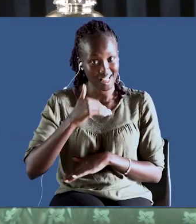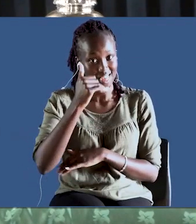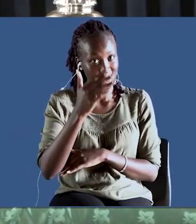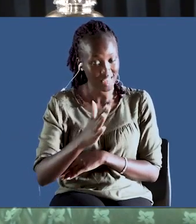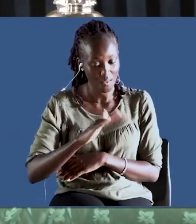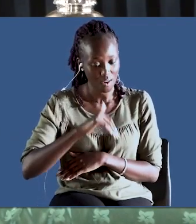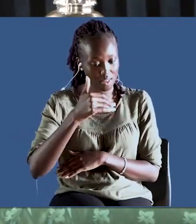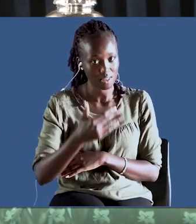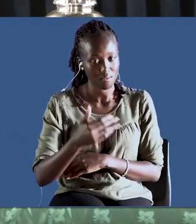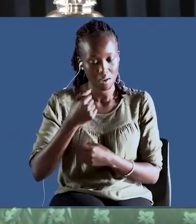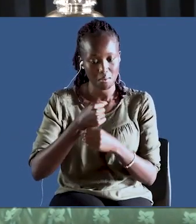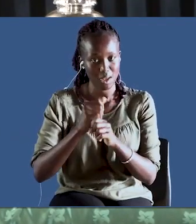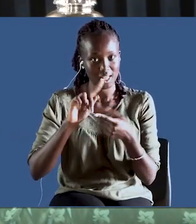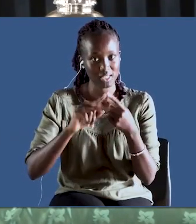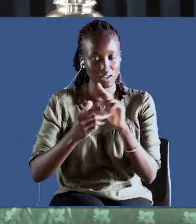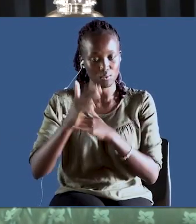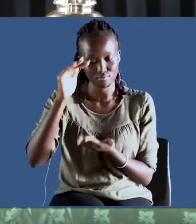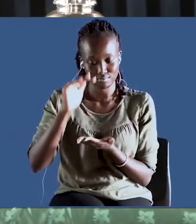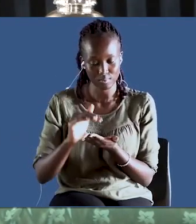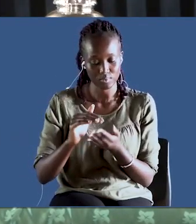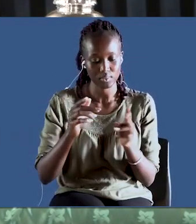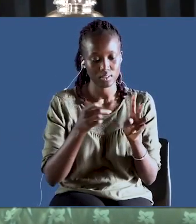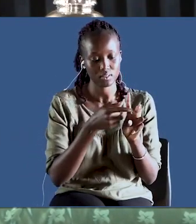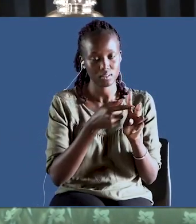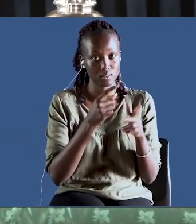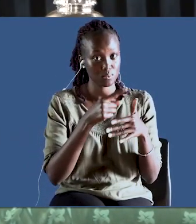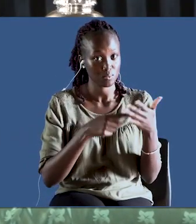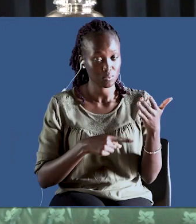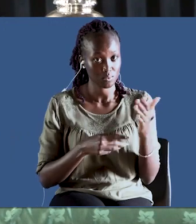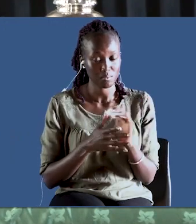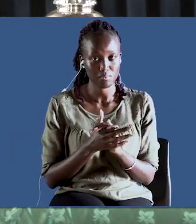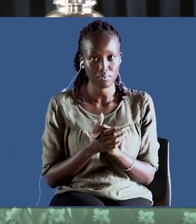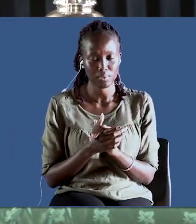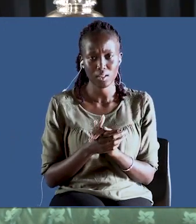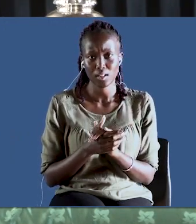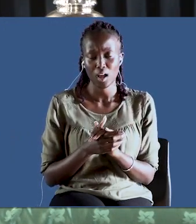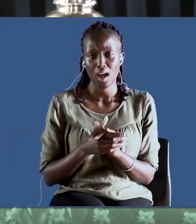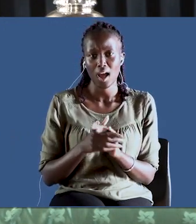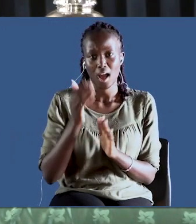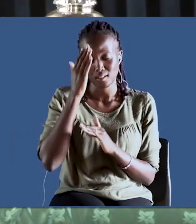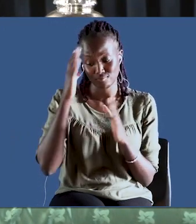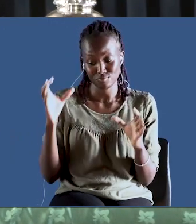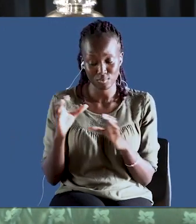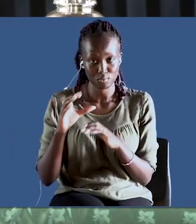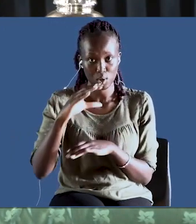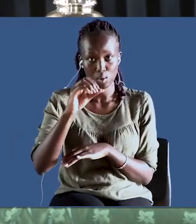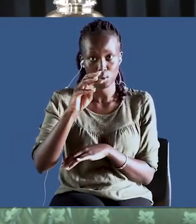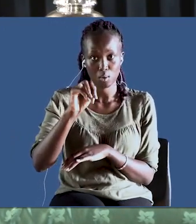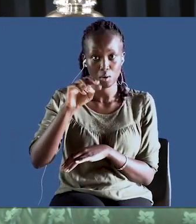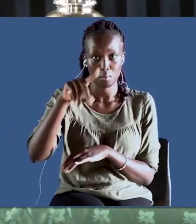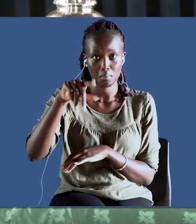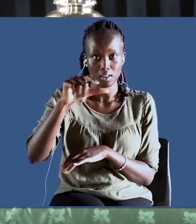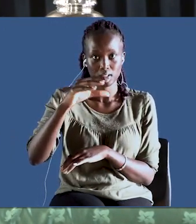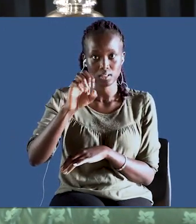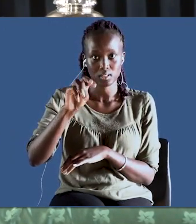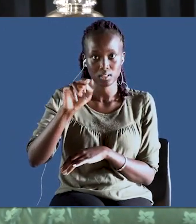ever lower the standards of God, but live up to it. Secondly, we said that they were complacent because of their